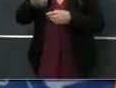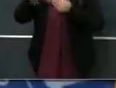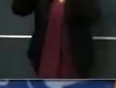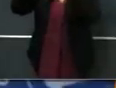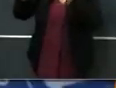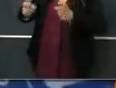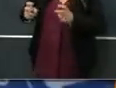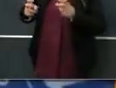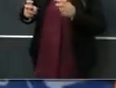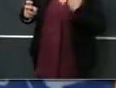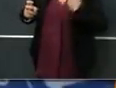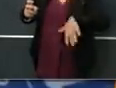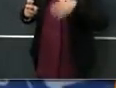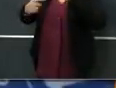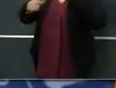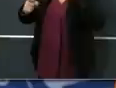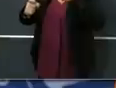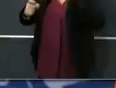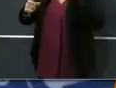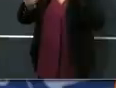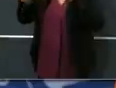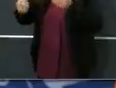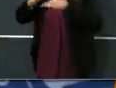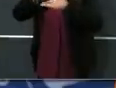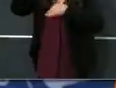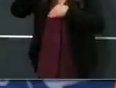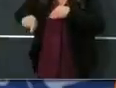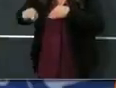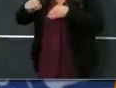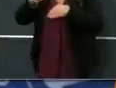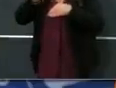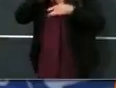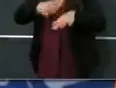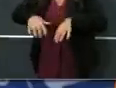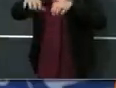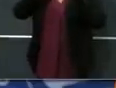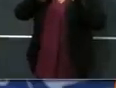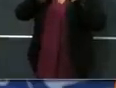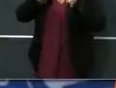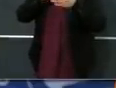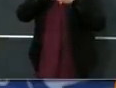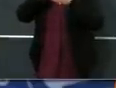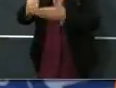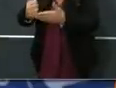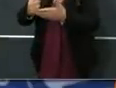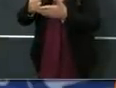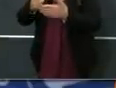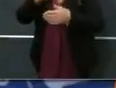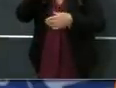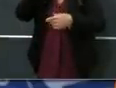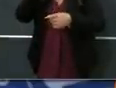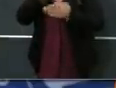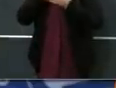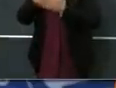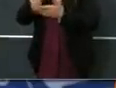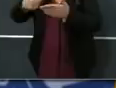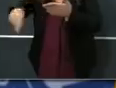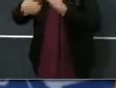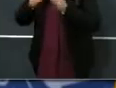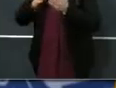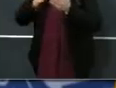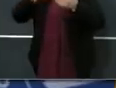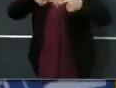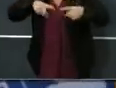make sure that we help address these inequities and take on these inequities that we're seeing in health outcomes as well when it comes to COVID-19.